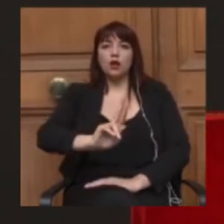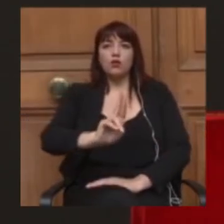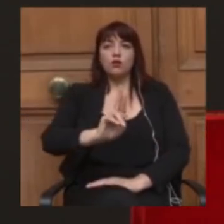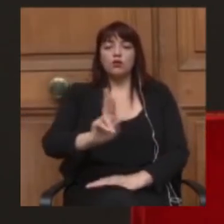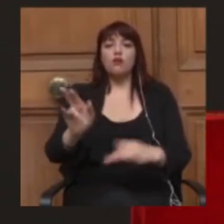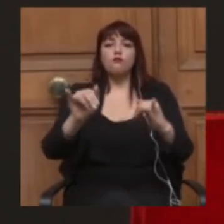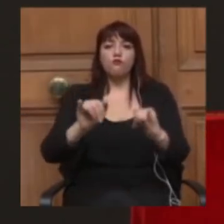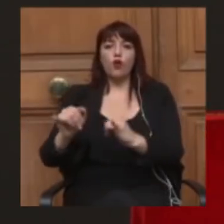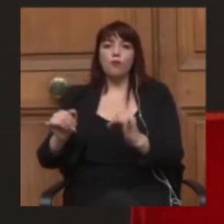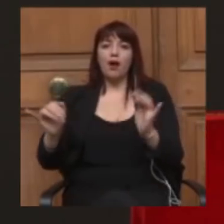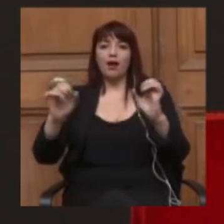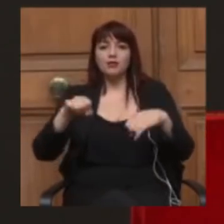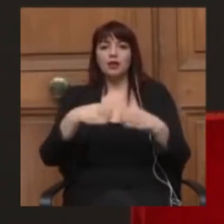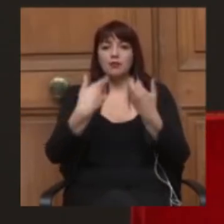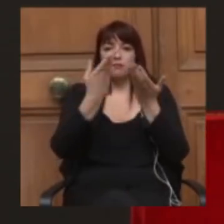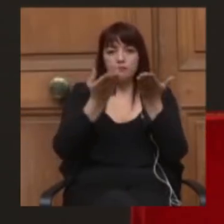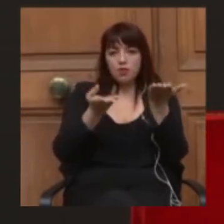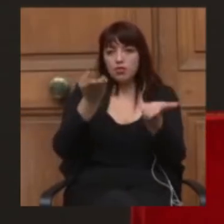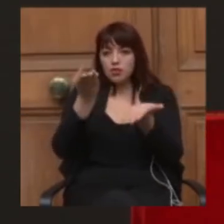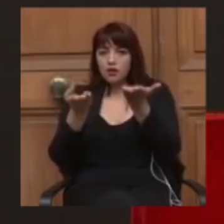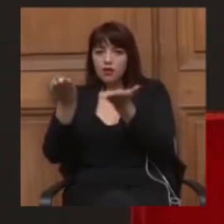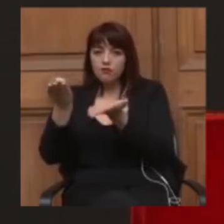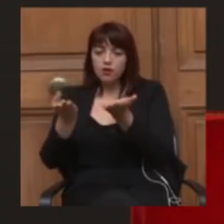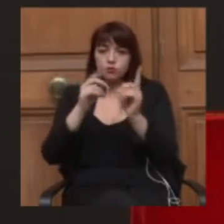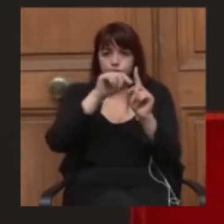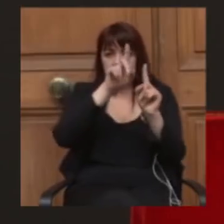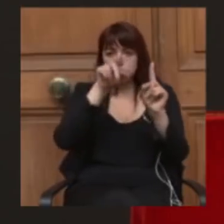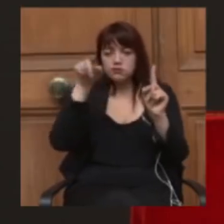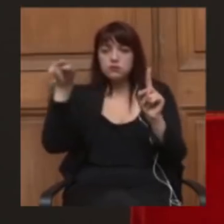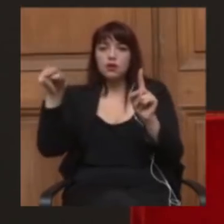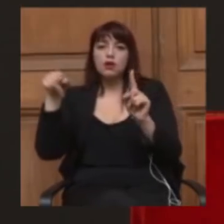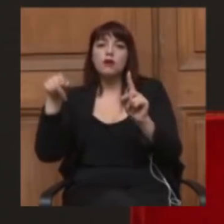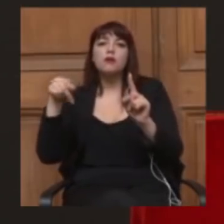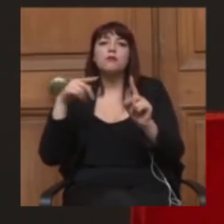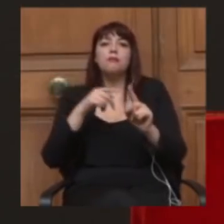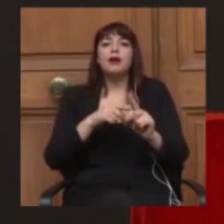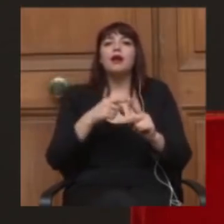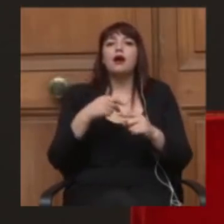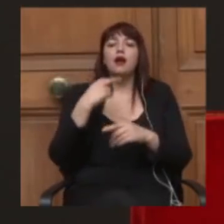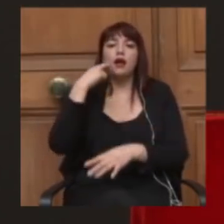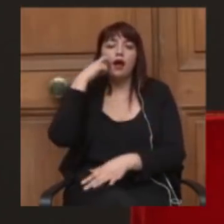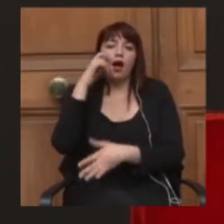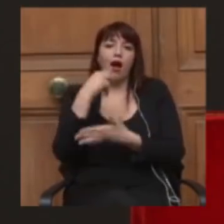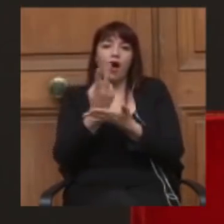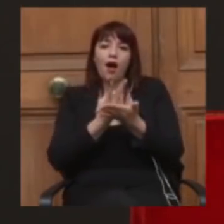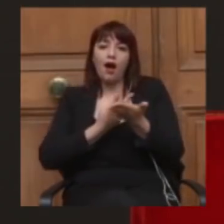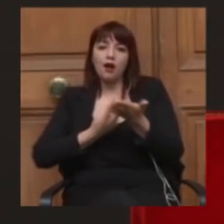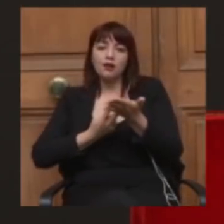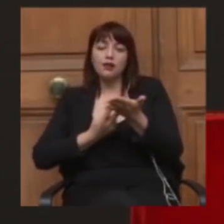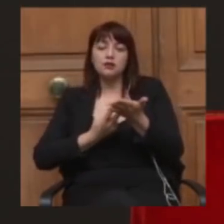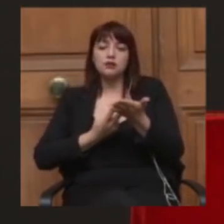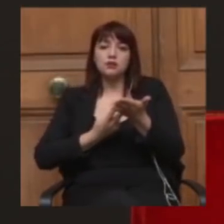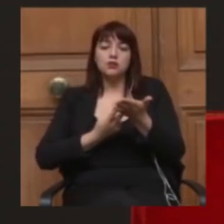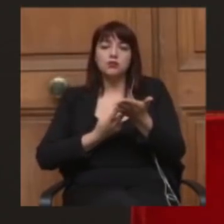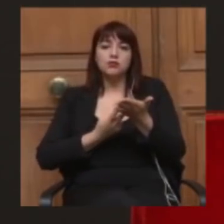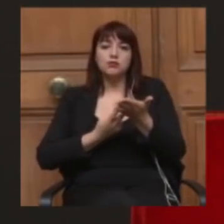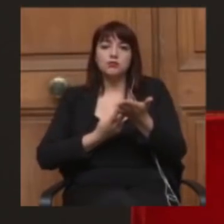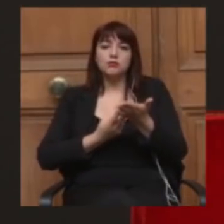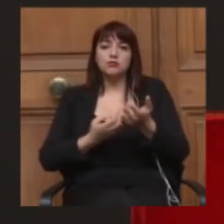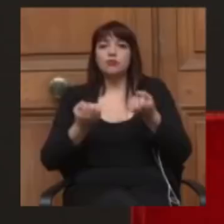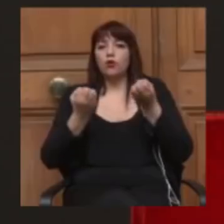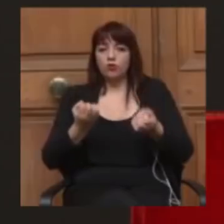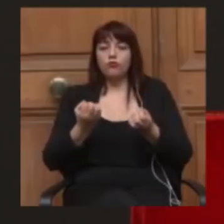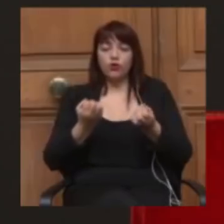run counter to both the arts and the humanities. Yes, it is obligatory for